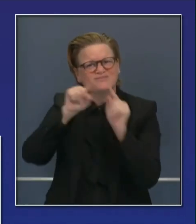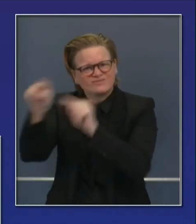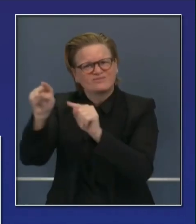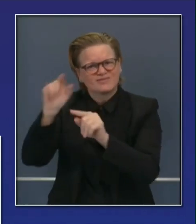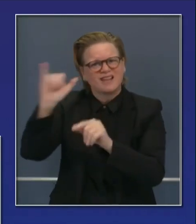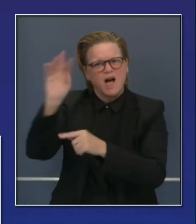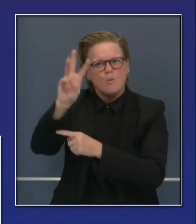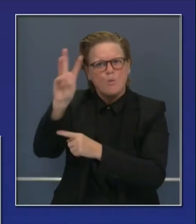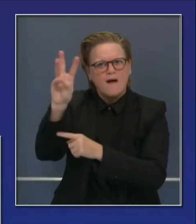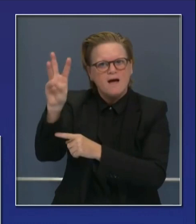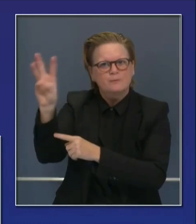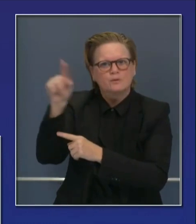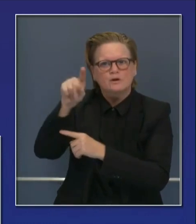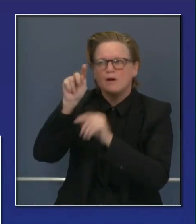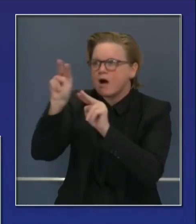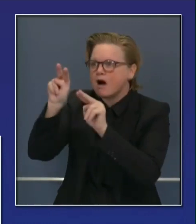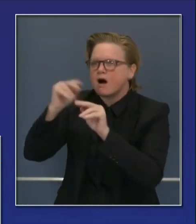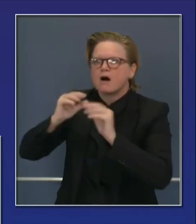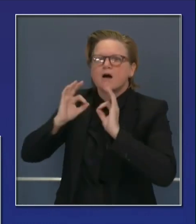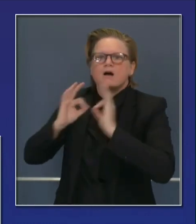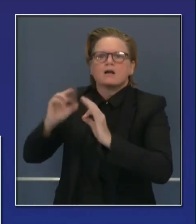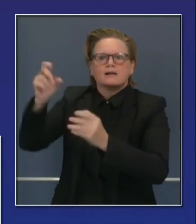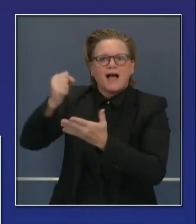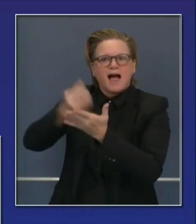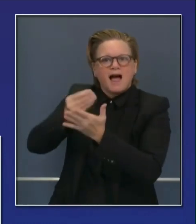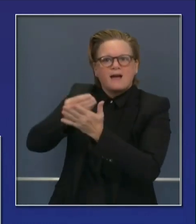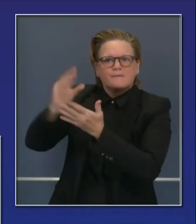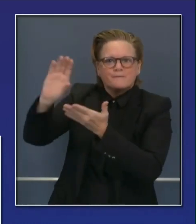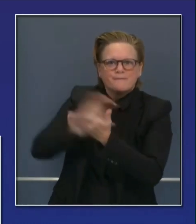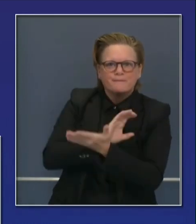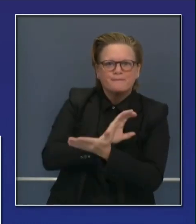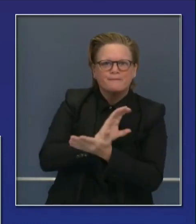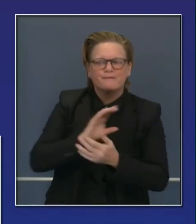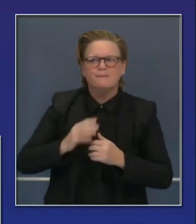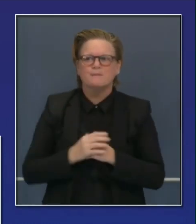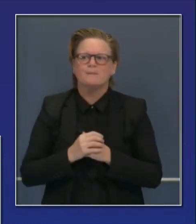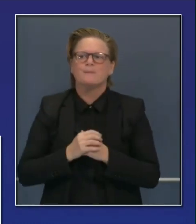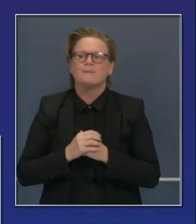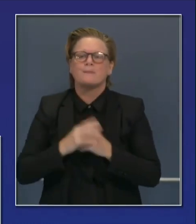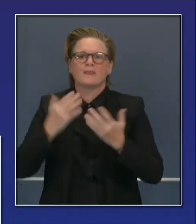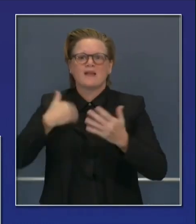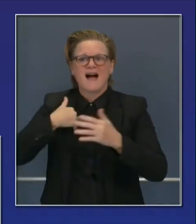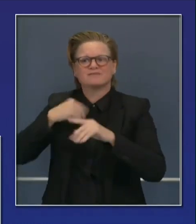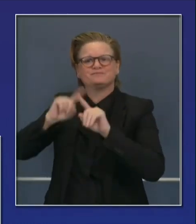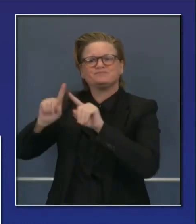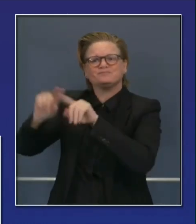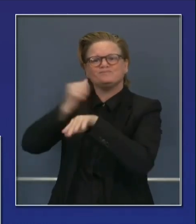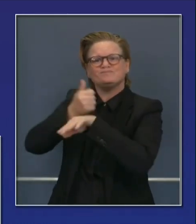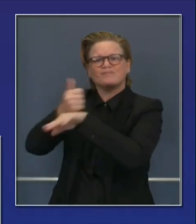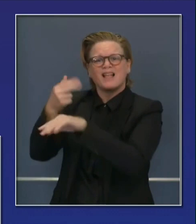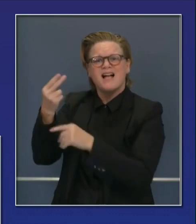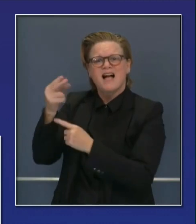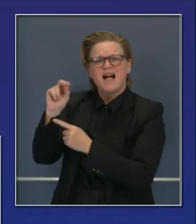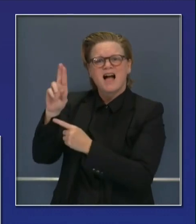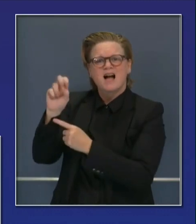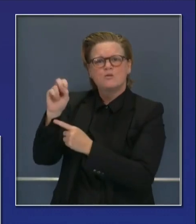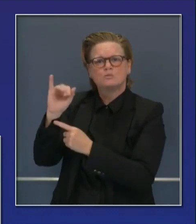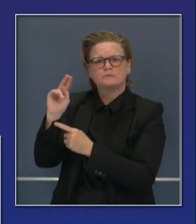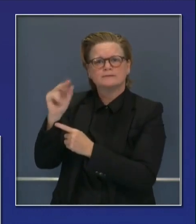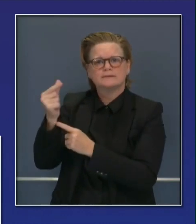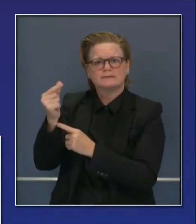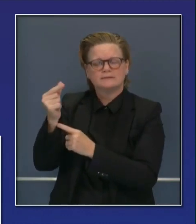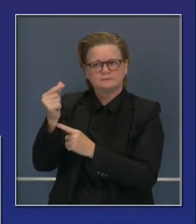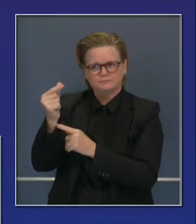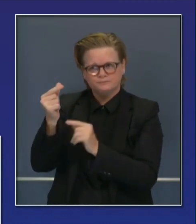supports. Nothing more important, perhaps, than housing. Remind folks as well that we extended with the leadership